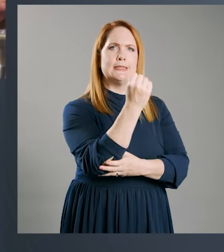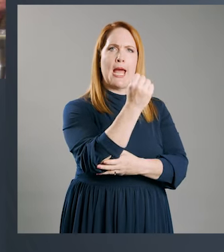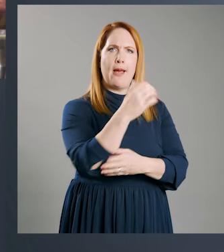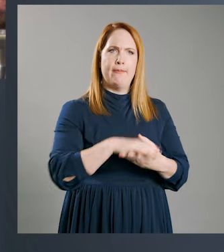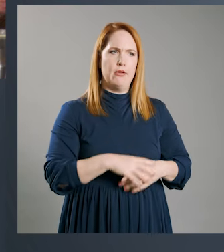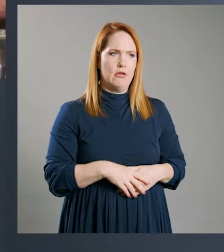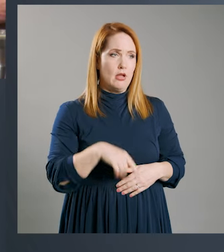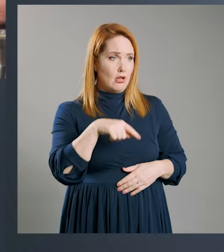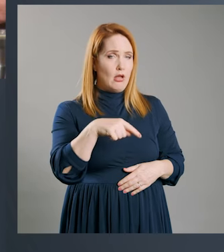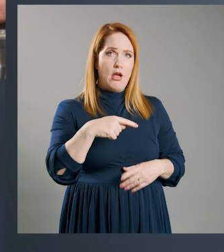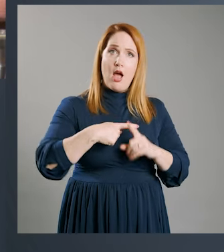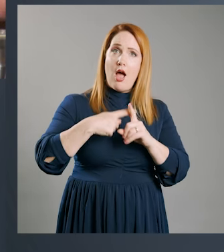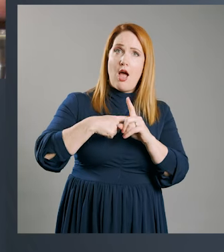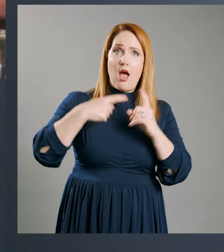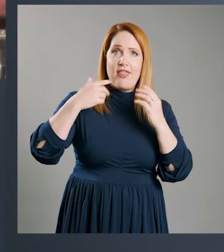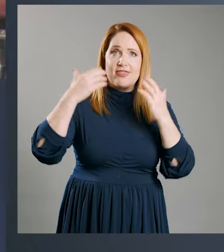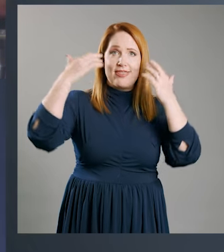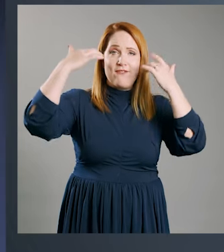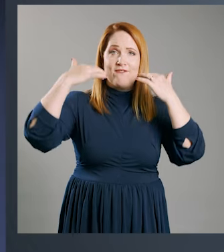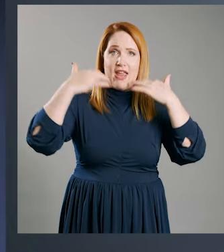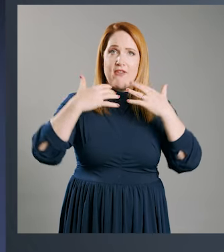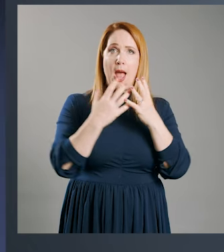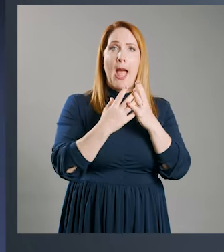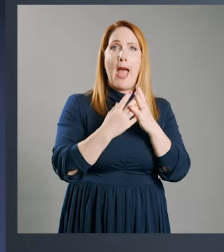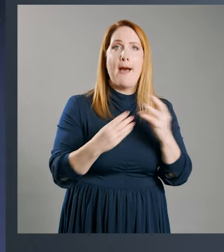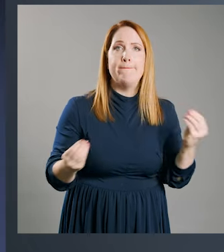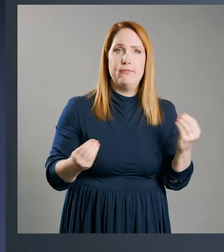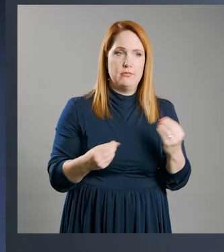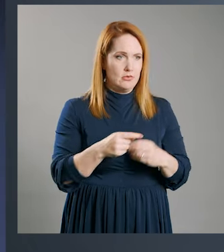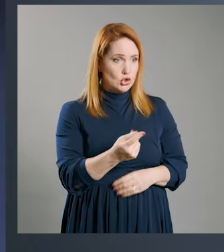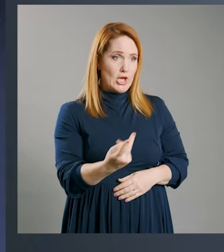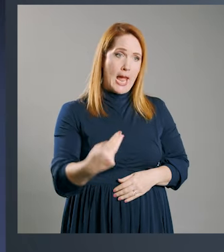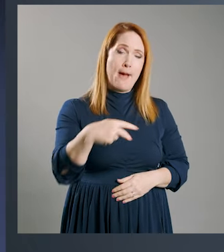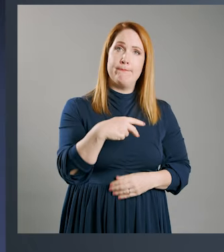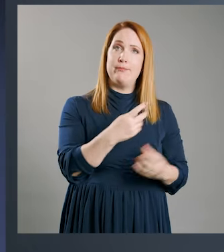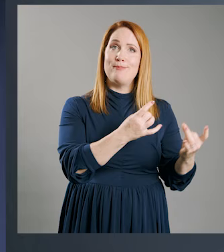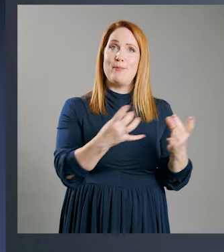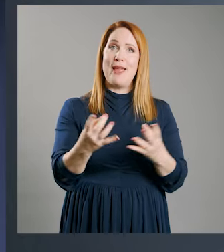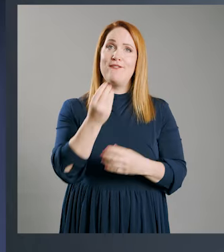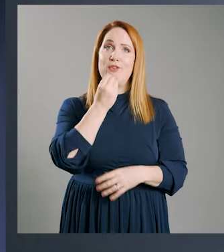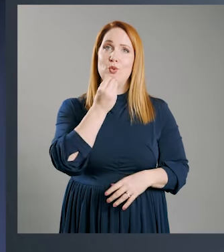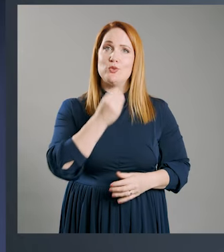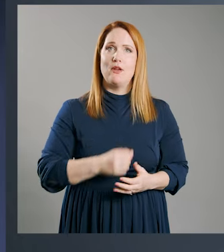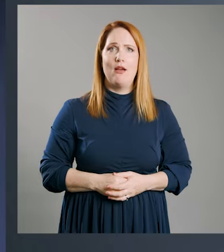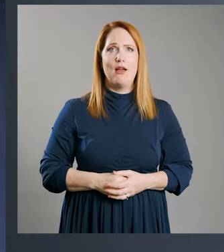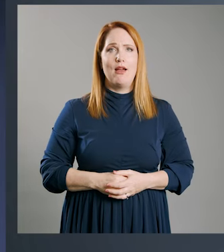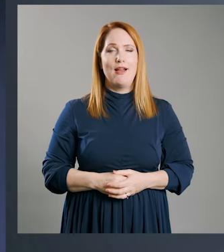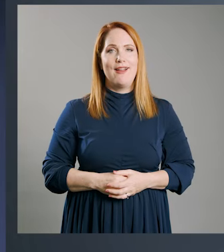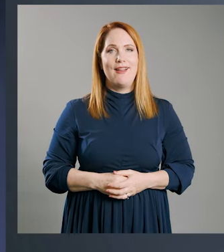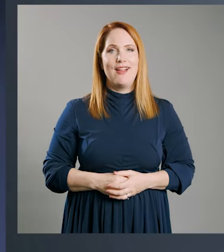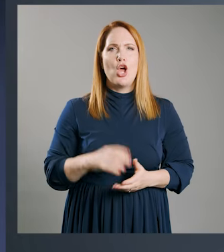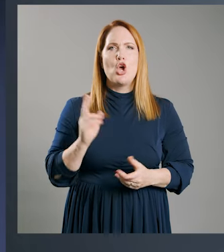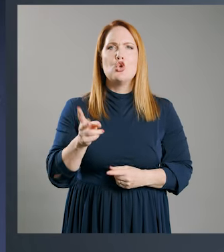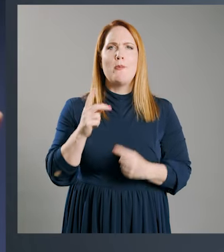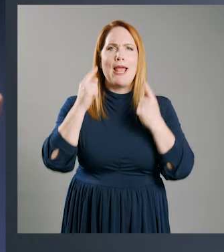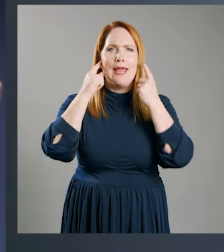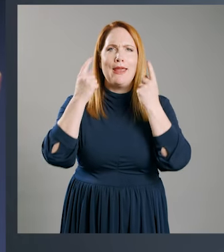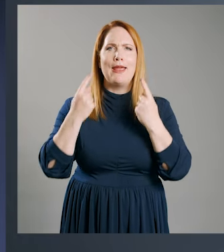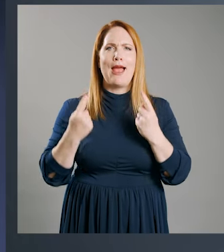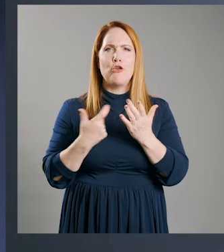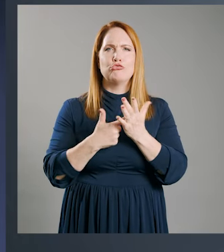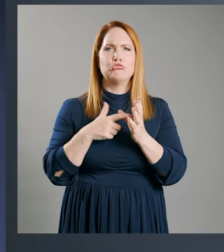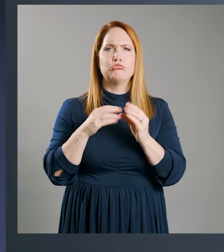left her and she prepared a meal for them. That was radical. Like, it was not normal that any